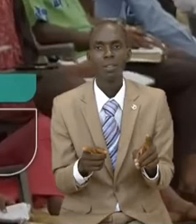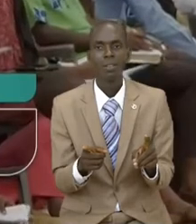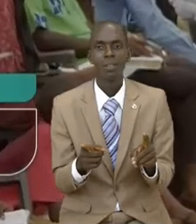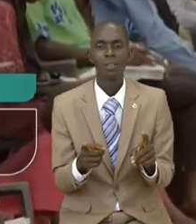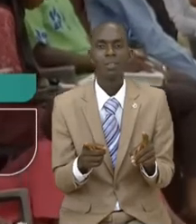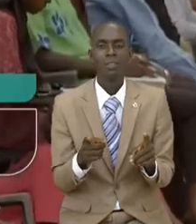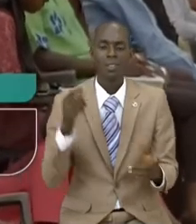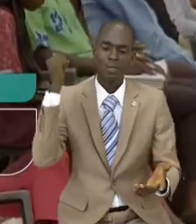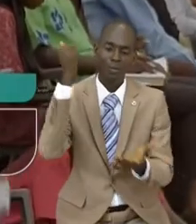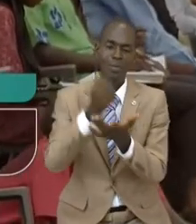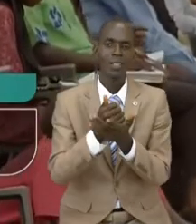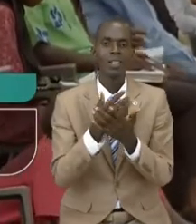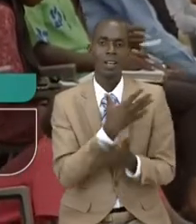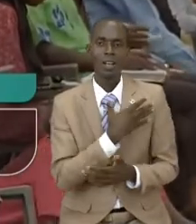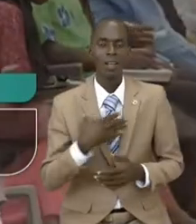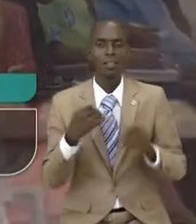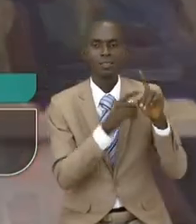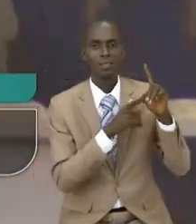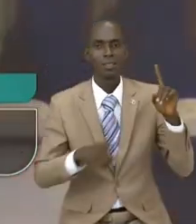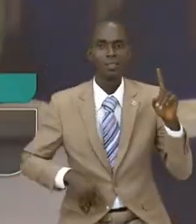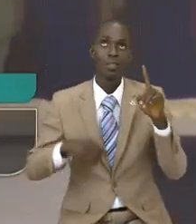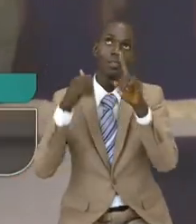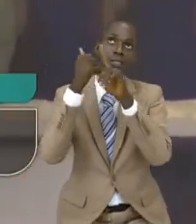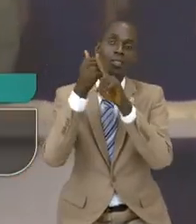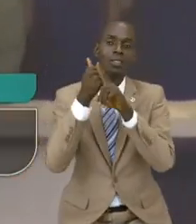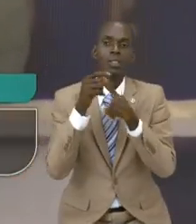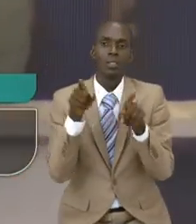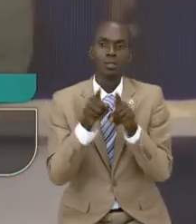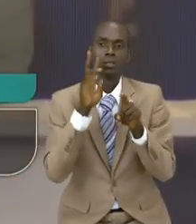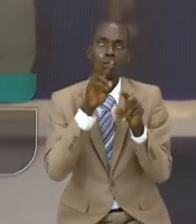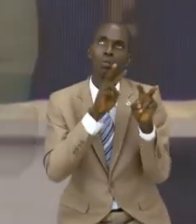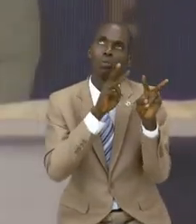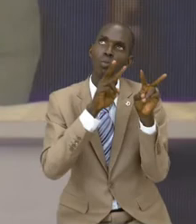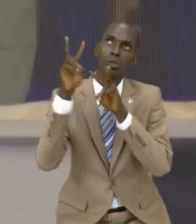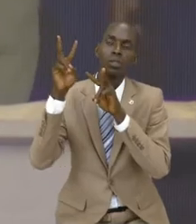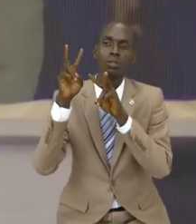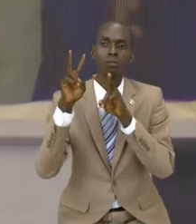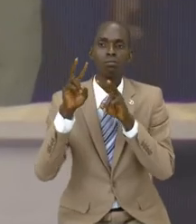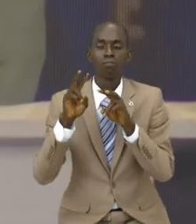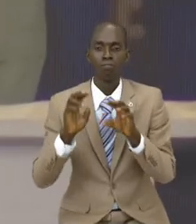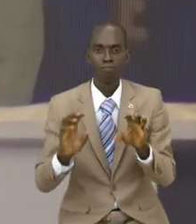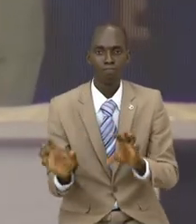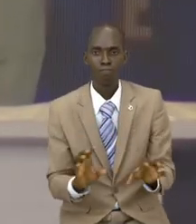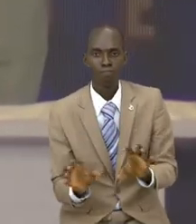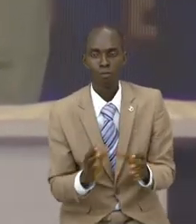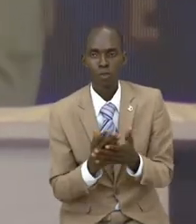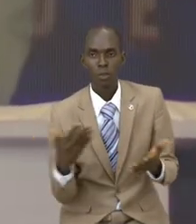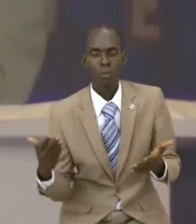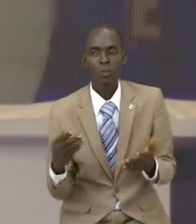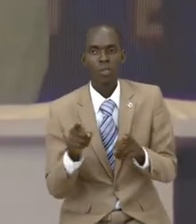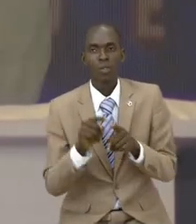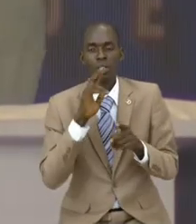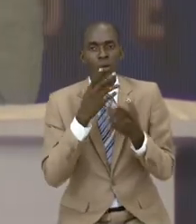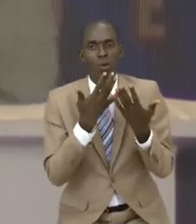And the Lord himself, as we're watching actively, as we're waiting